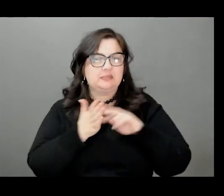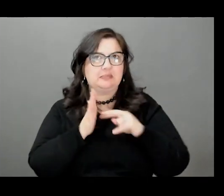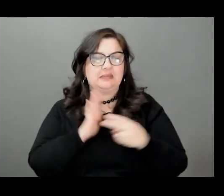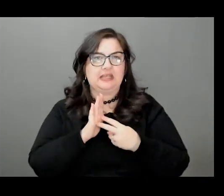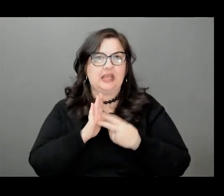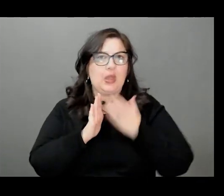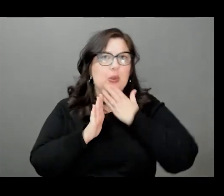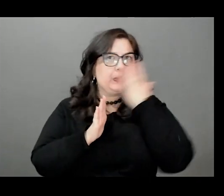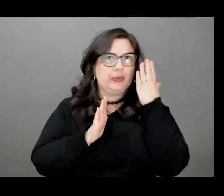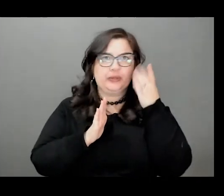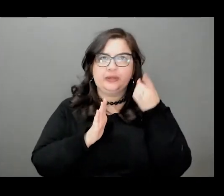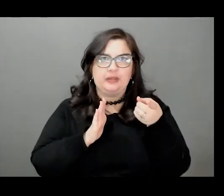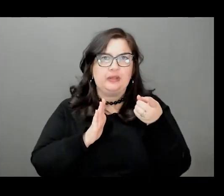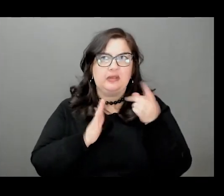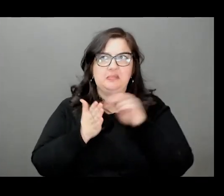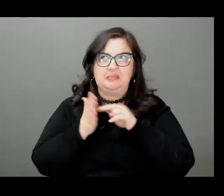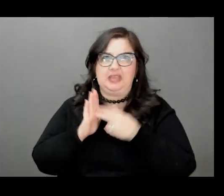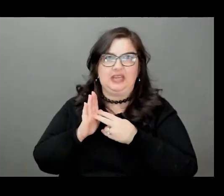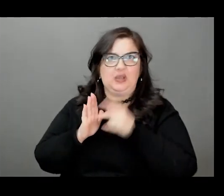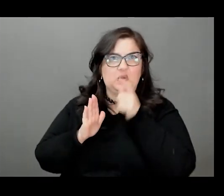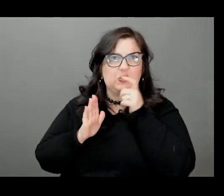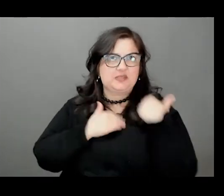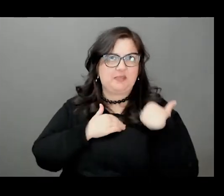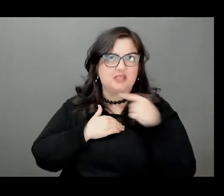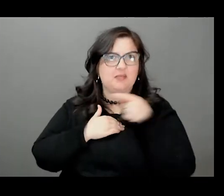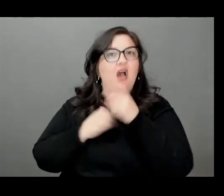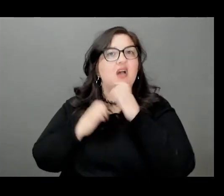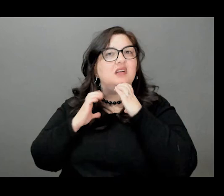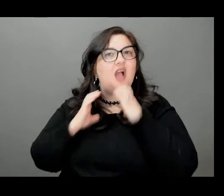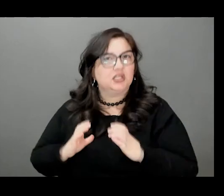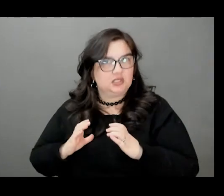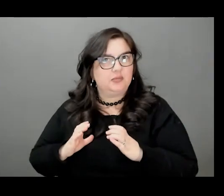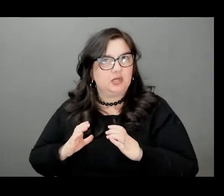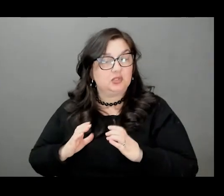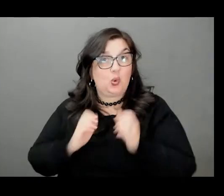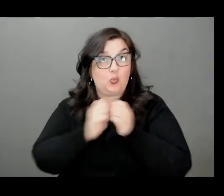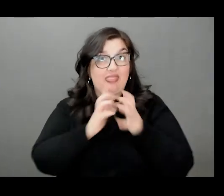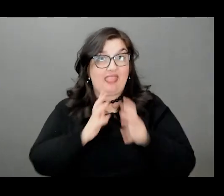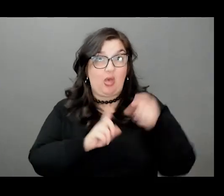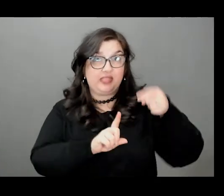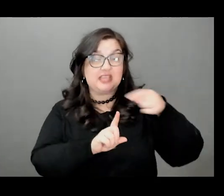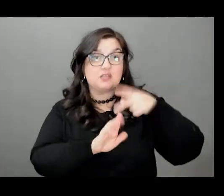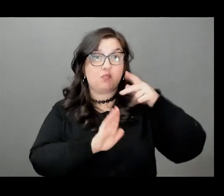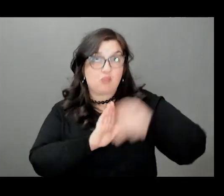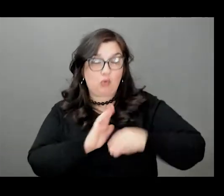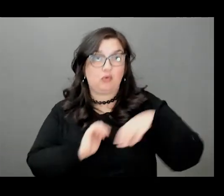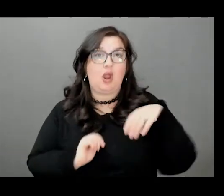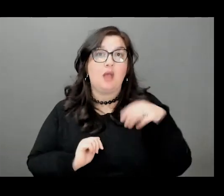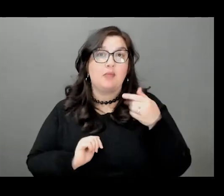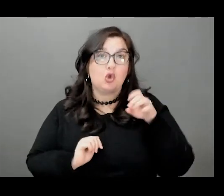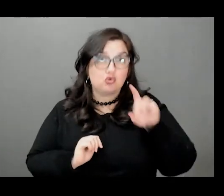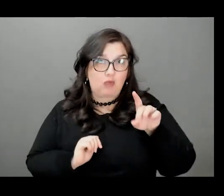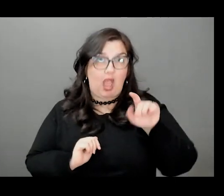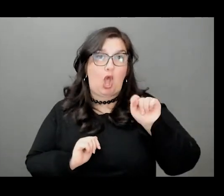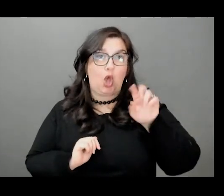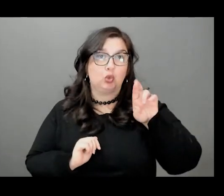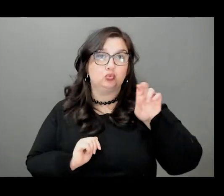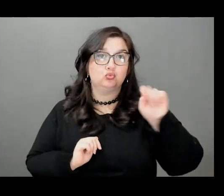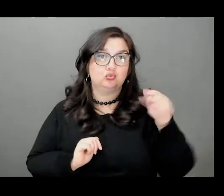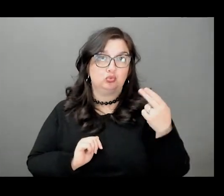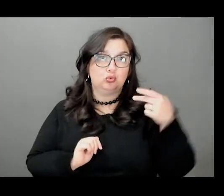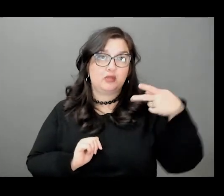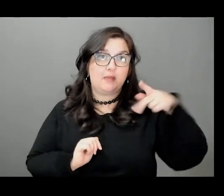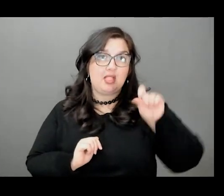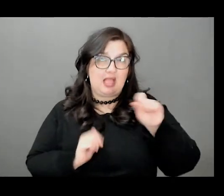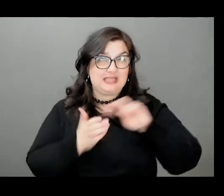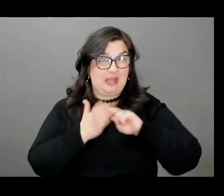our viewers, these are steps that they would have to be doing if the customer has to be doing, if not for Ground Truth Plus, right? Because